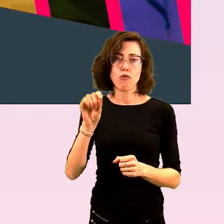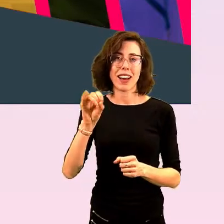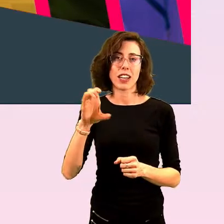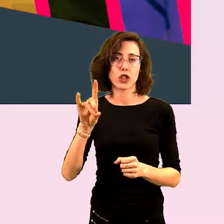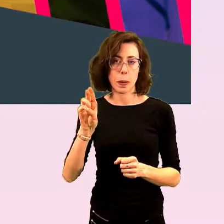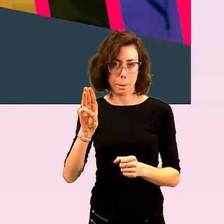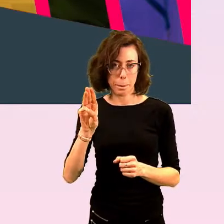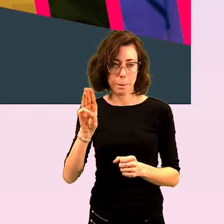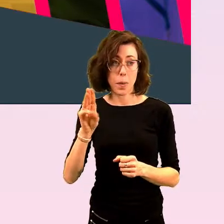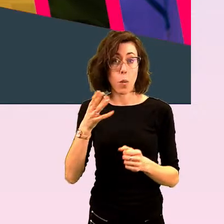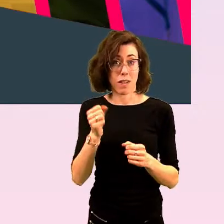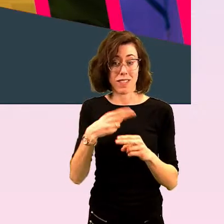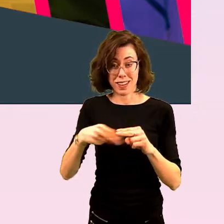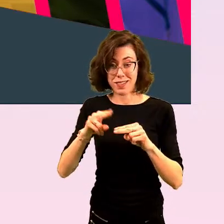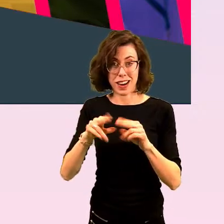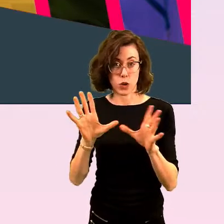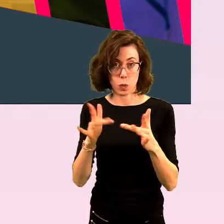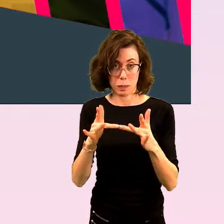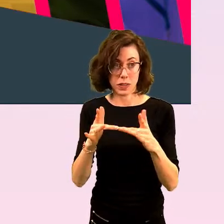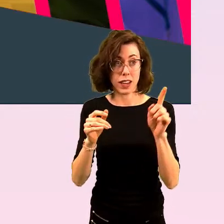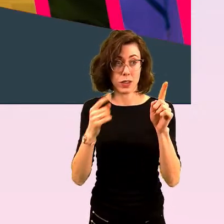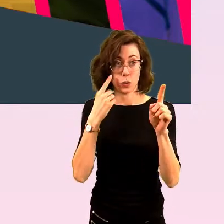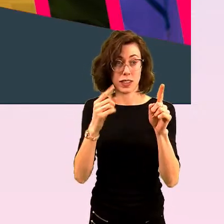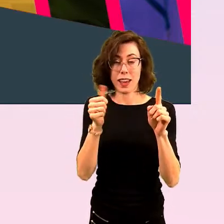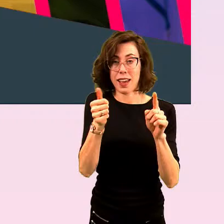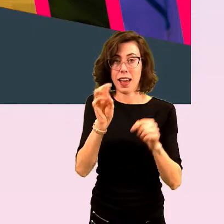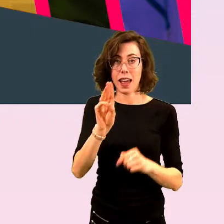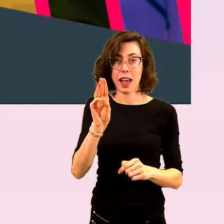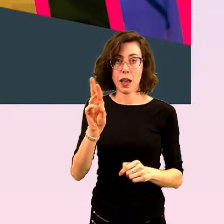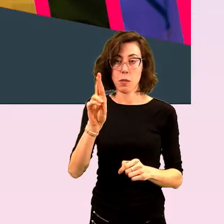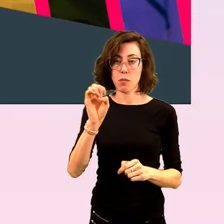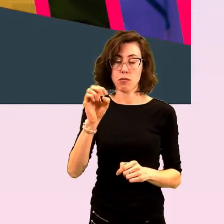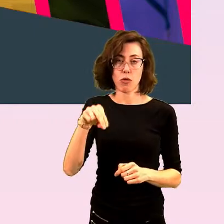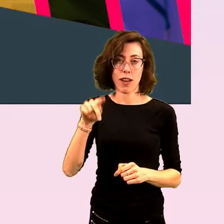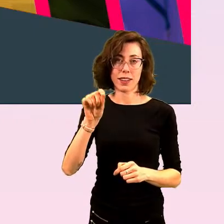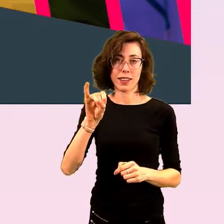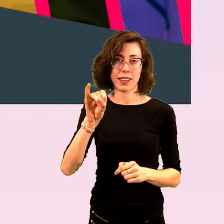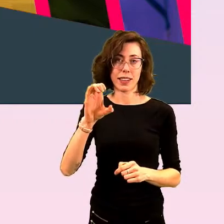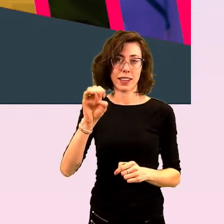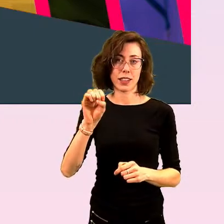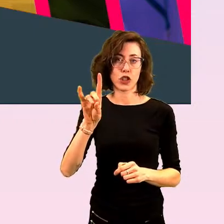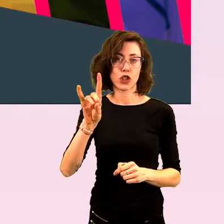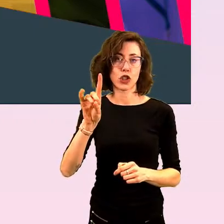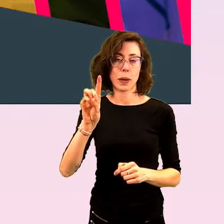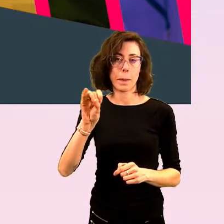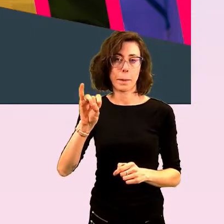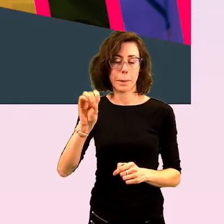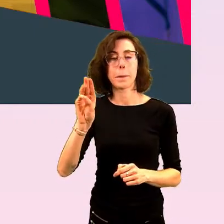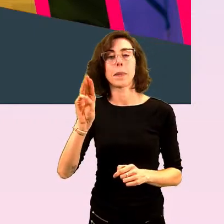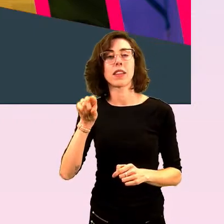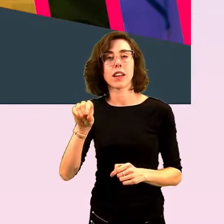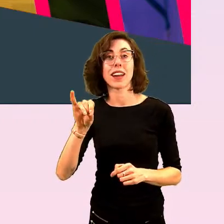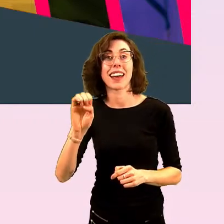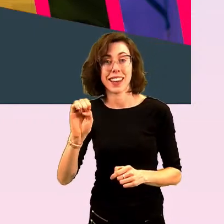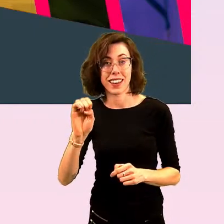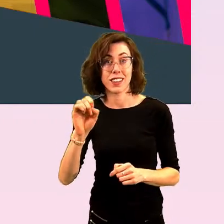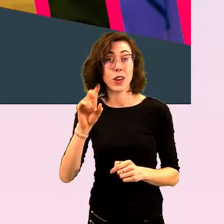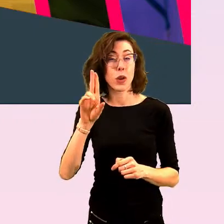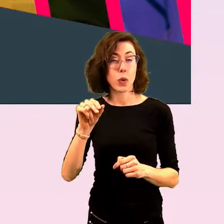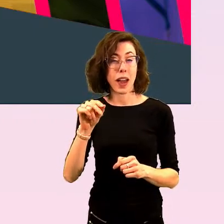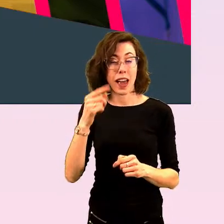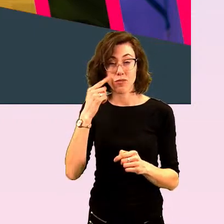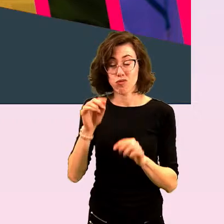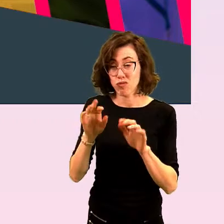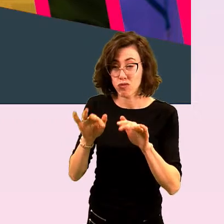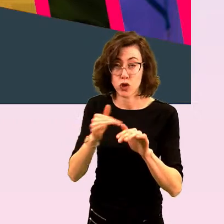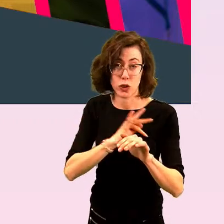website, which is just simply apprenticeship.ie. And you can go on this website, find out about the over 50 apprenticeships that are